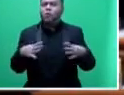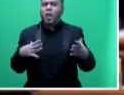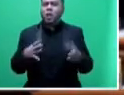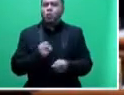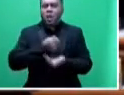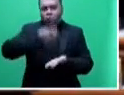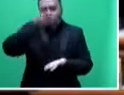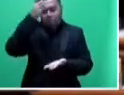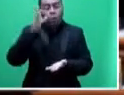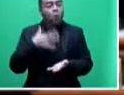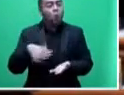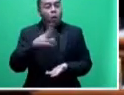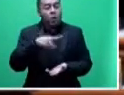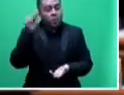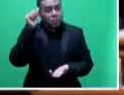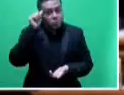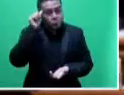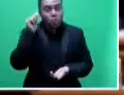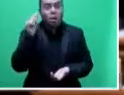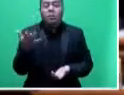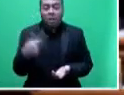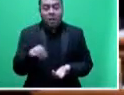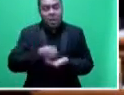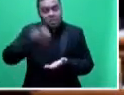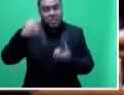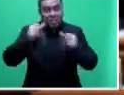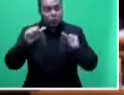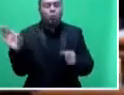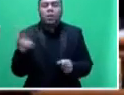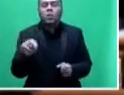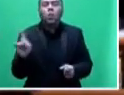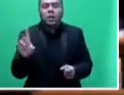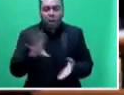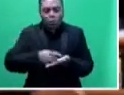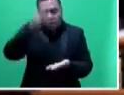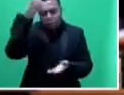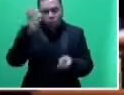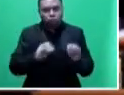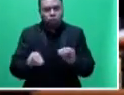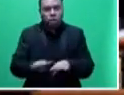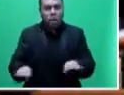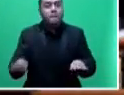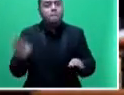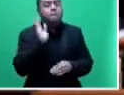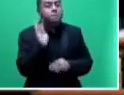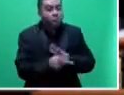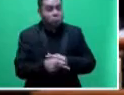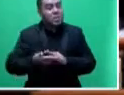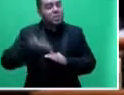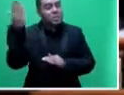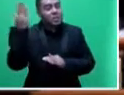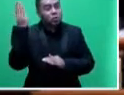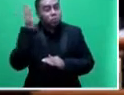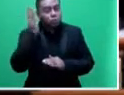Fiji, to be successful, we need to educate our young ones. The budget ensures that will continue. Primary and secondary students will have